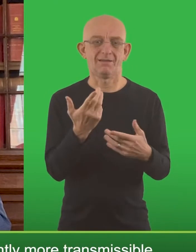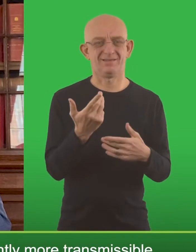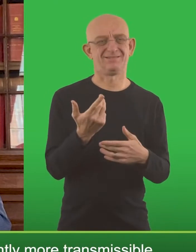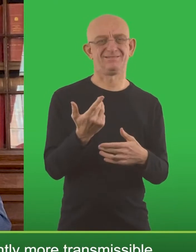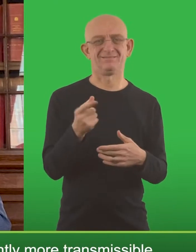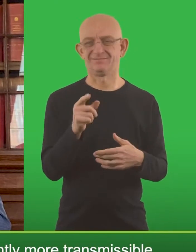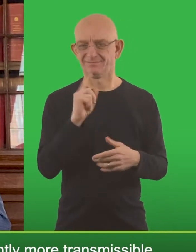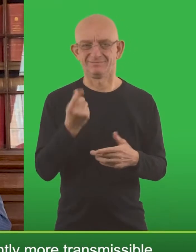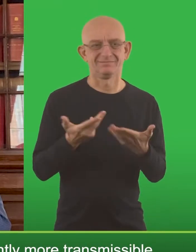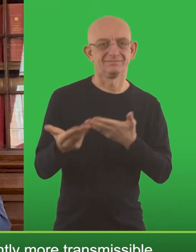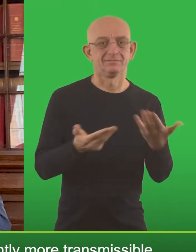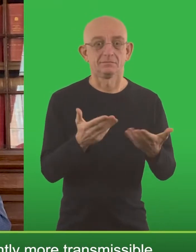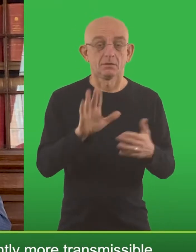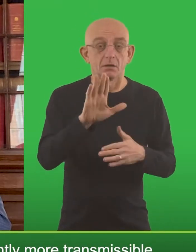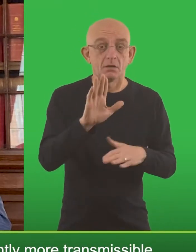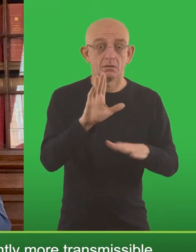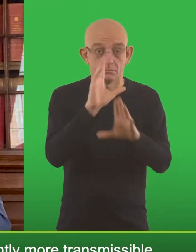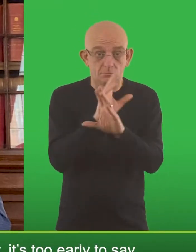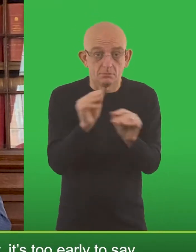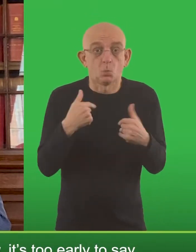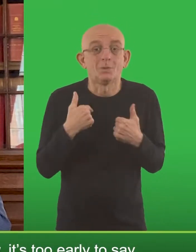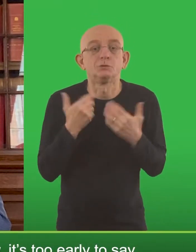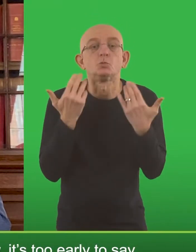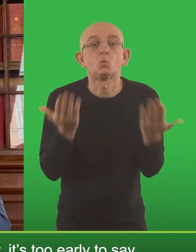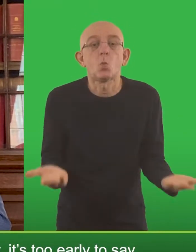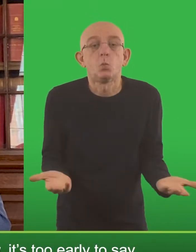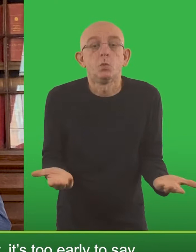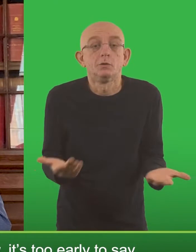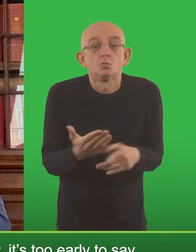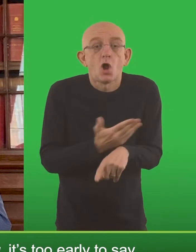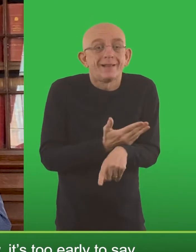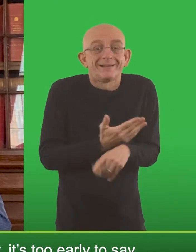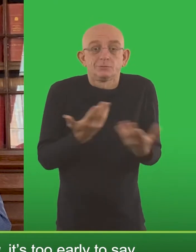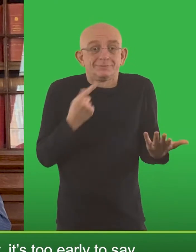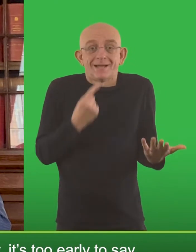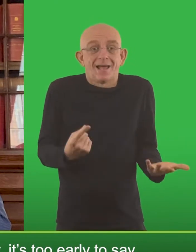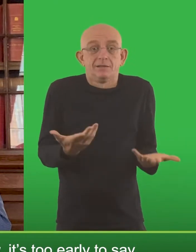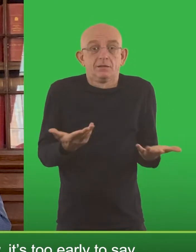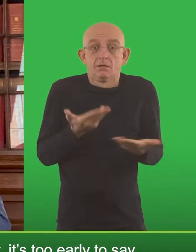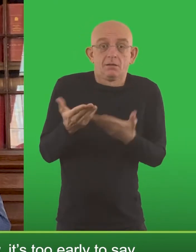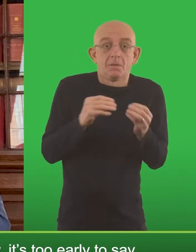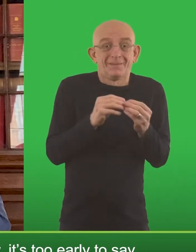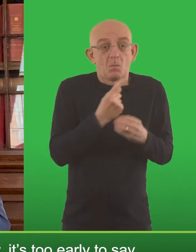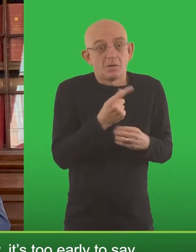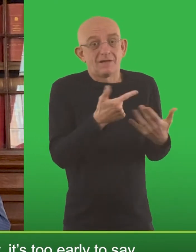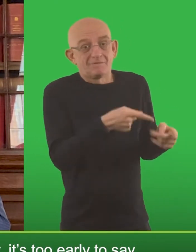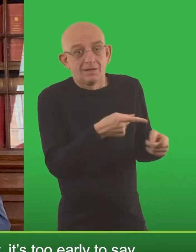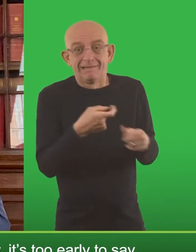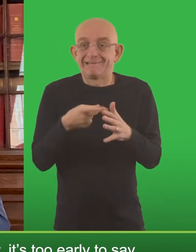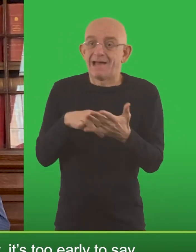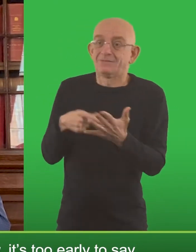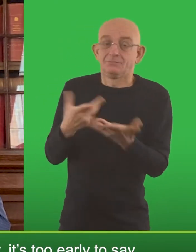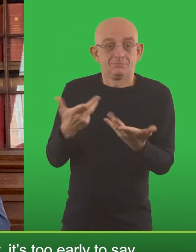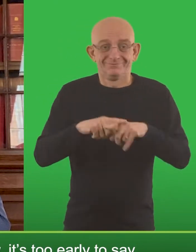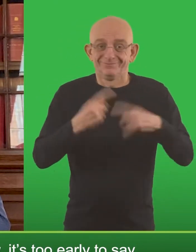Some talk about whether or not it's significantly more transmissible. The bottom line is we actually don't know. It's too early to say whether it's more transmissible